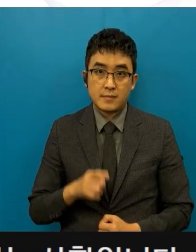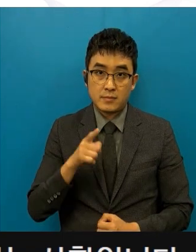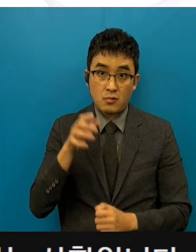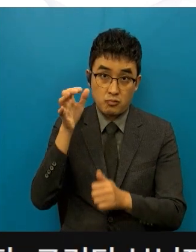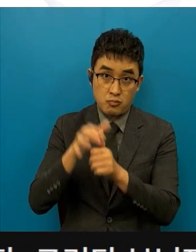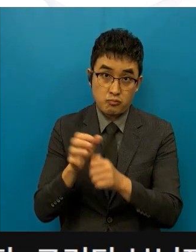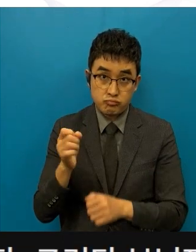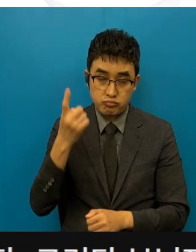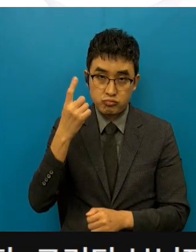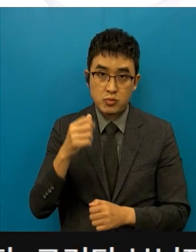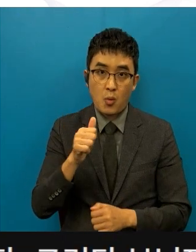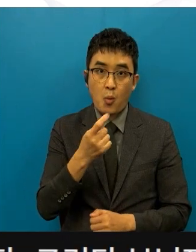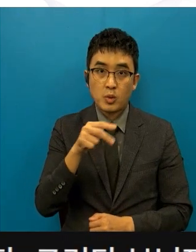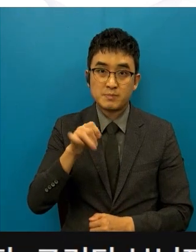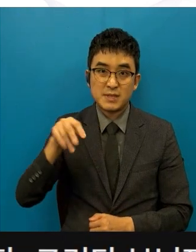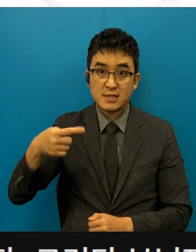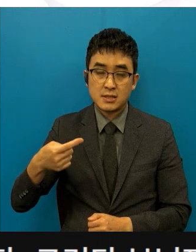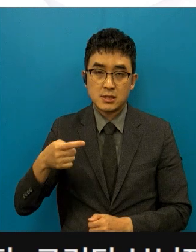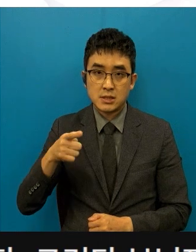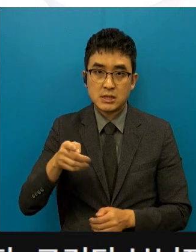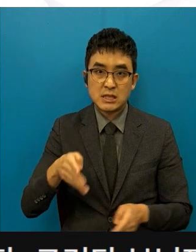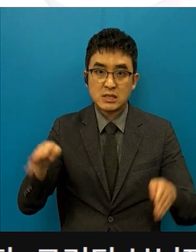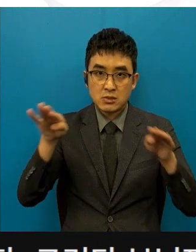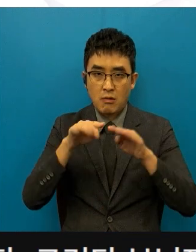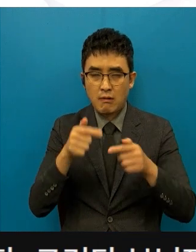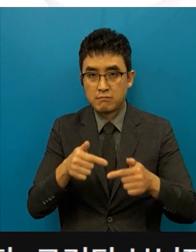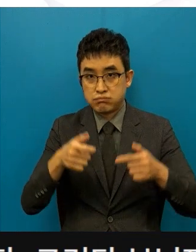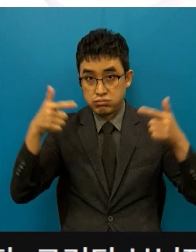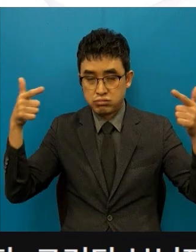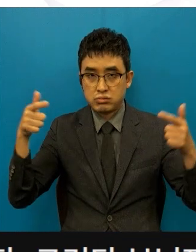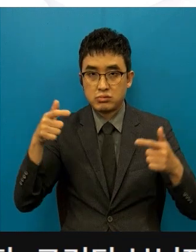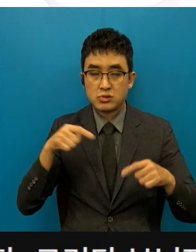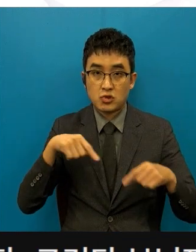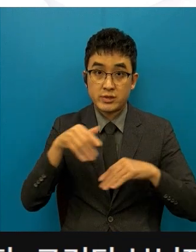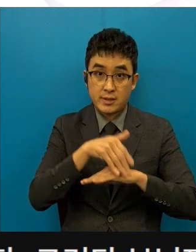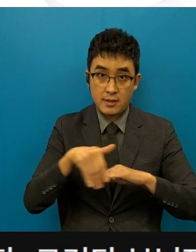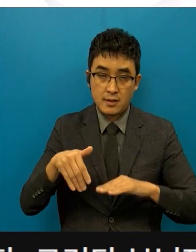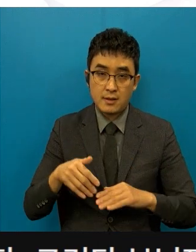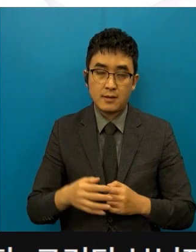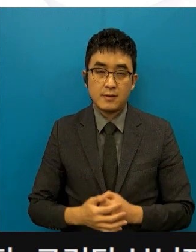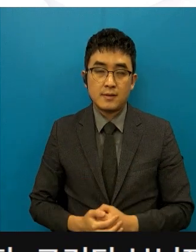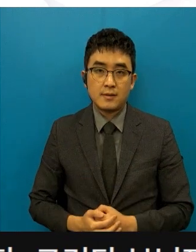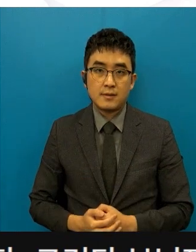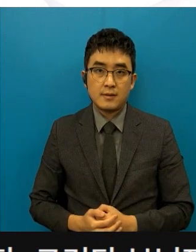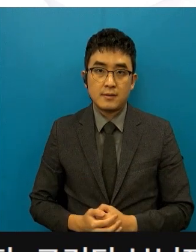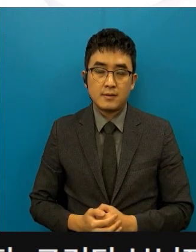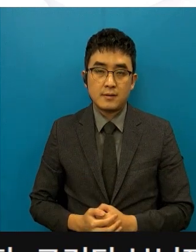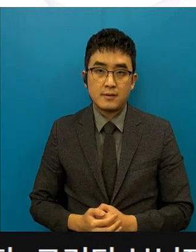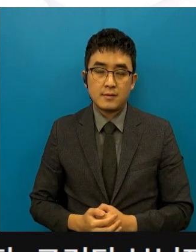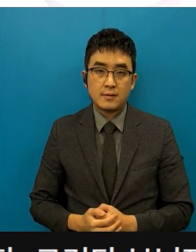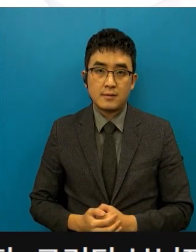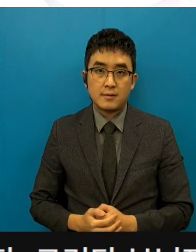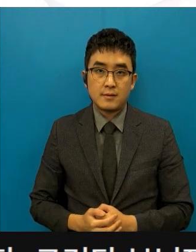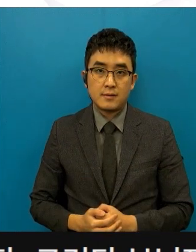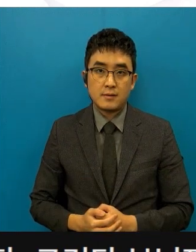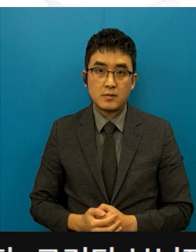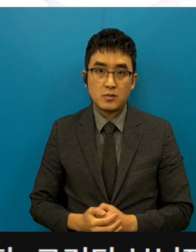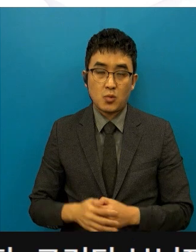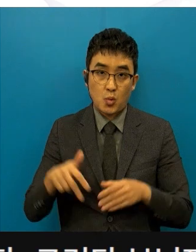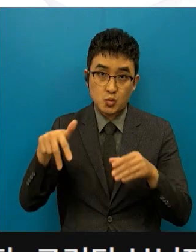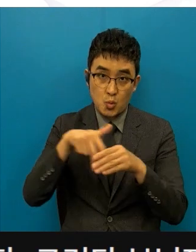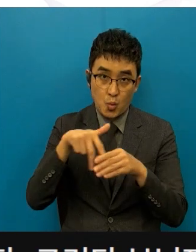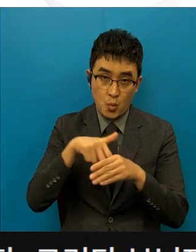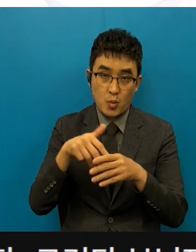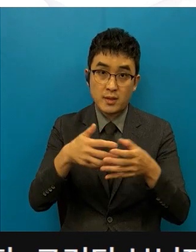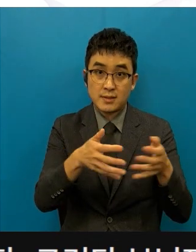traditional hospice facilities associated with the religious organizations in a charitable base have